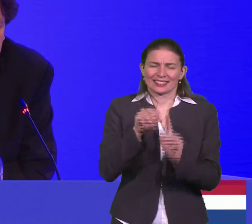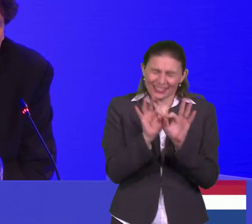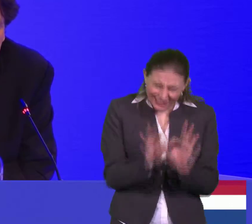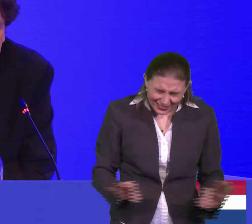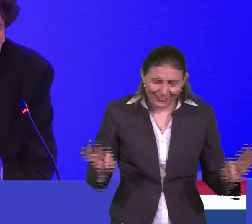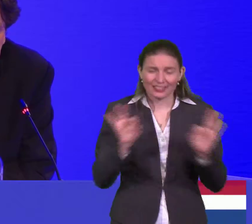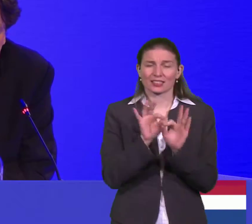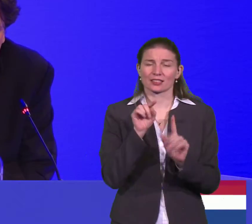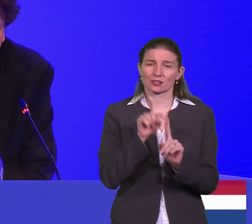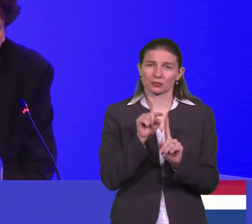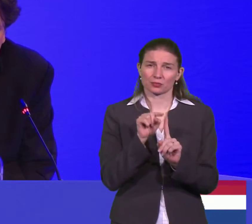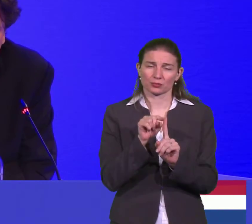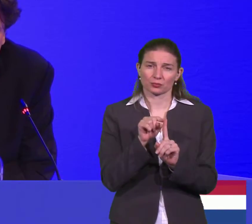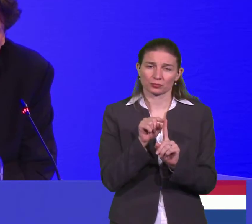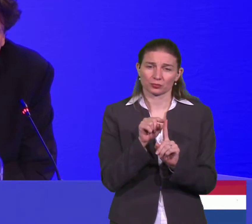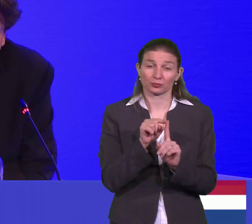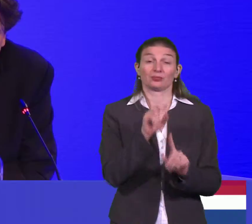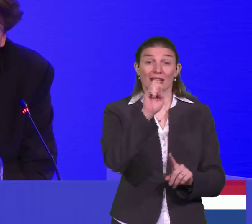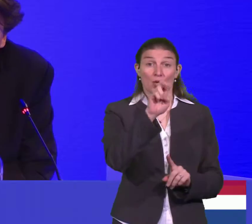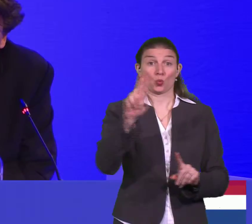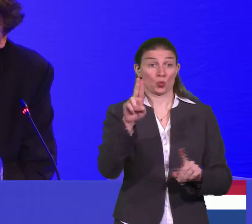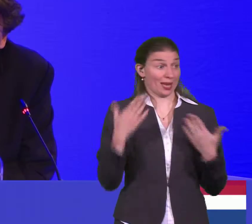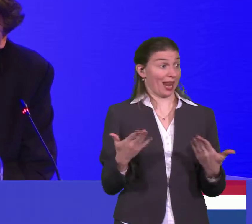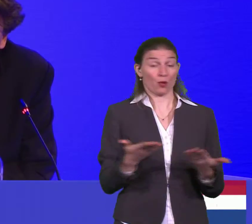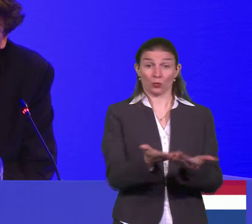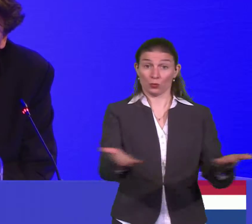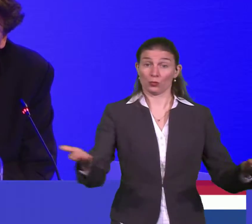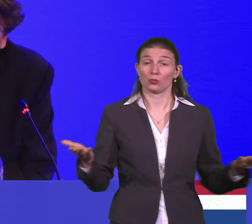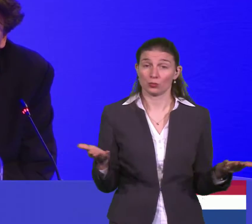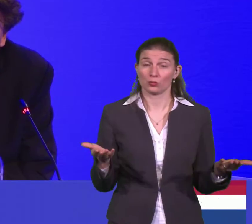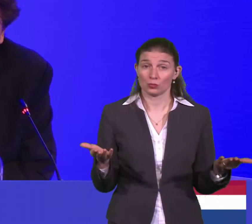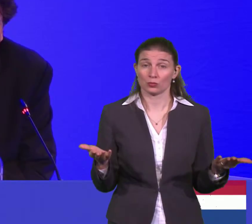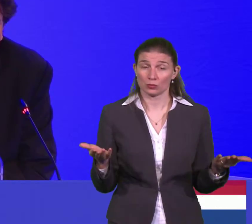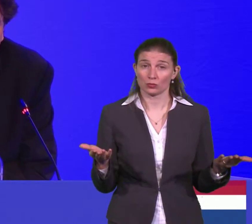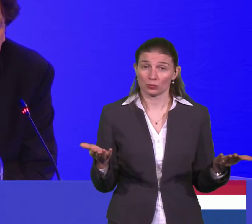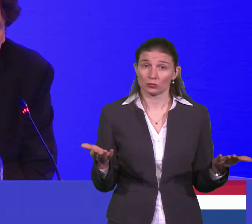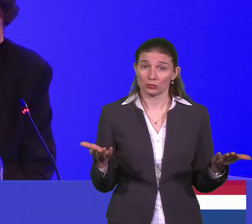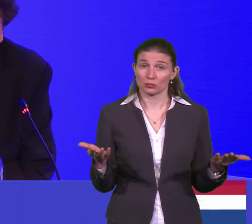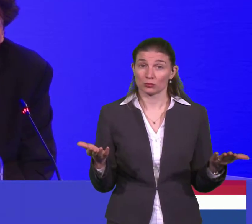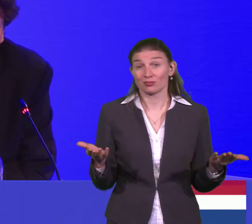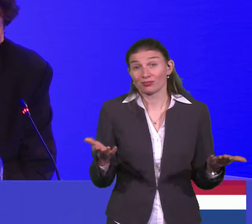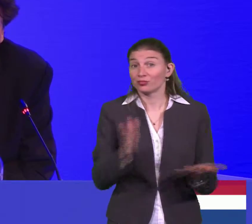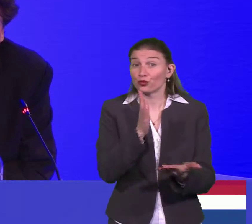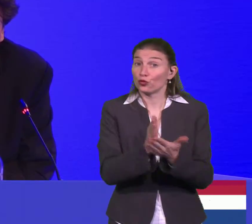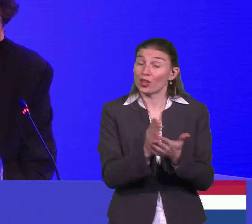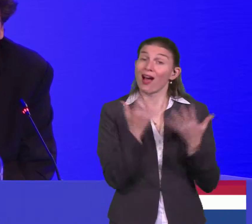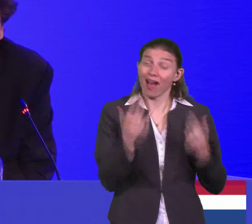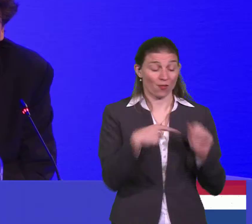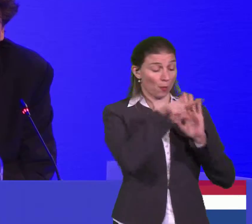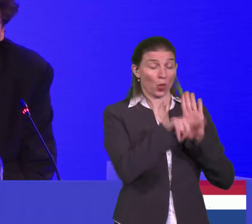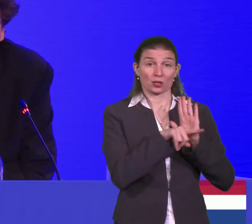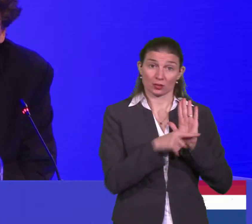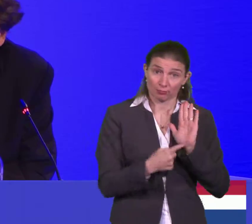the European Union as such has basically put forward a policy which consists of